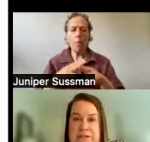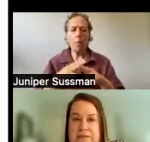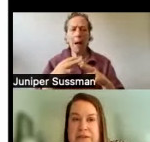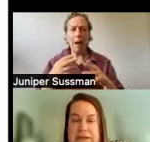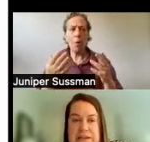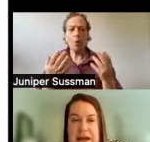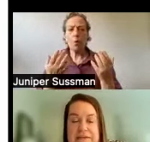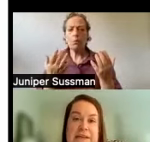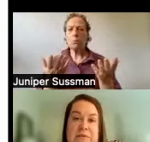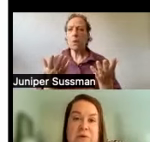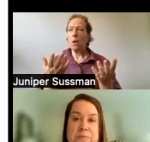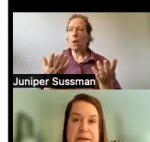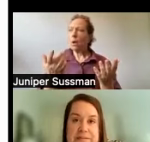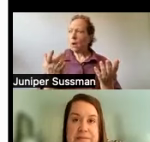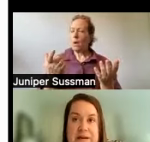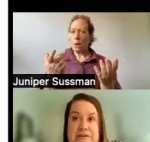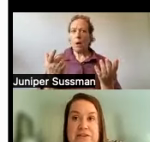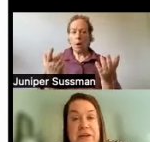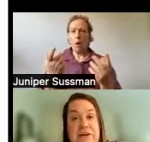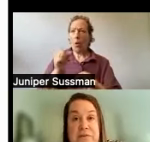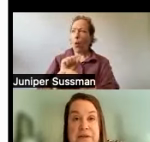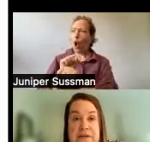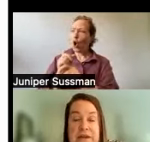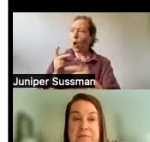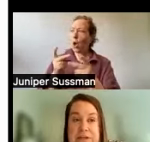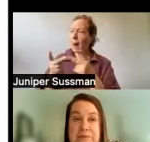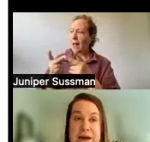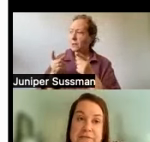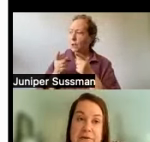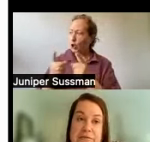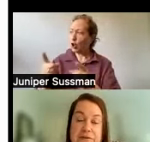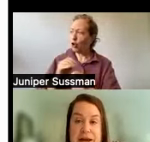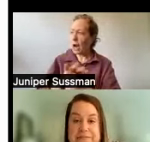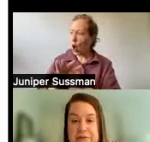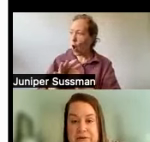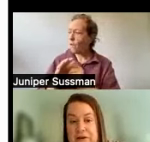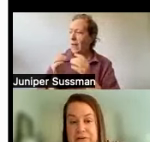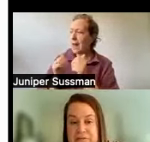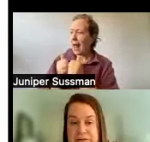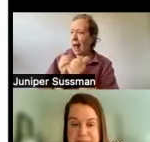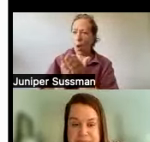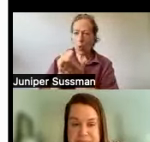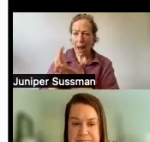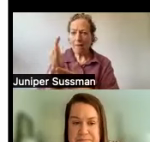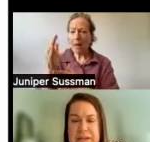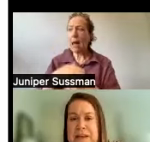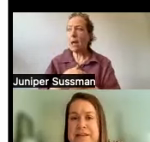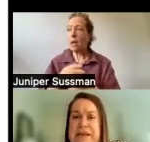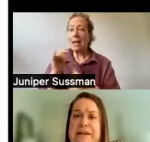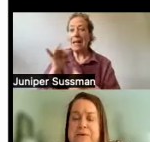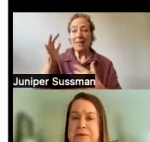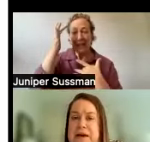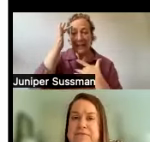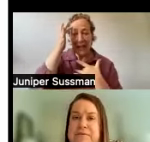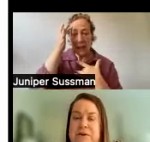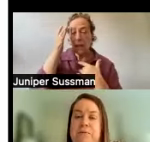what does it look like to navigate the workplace during COVID and when you have COVID or have long COVID. And then at the